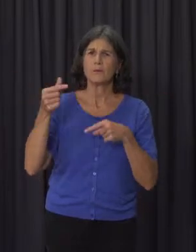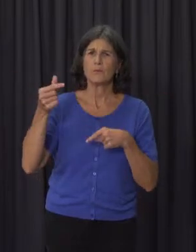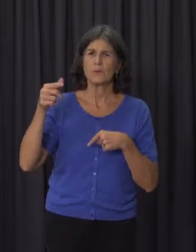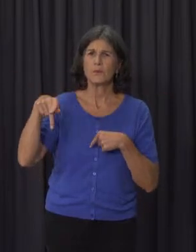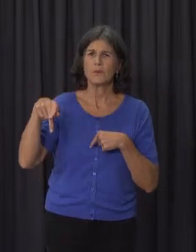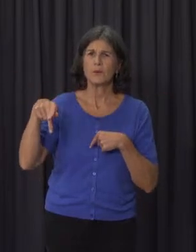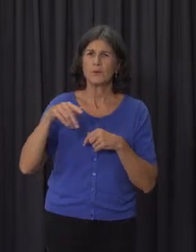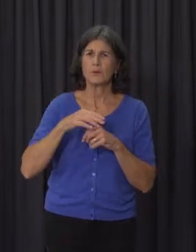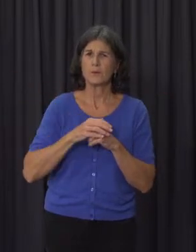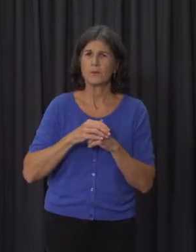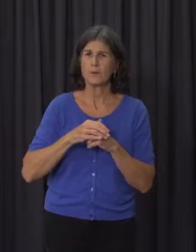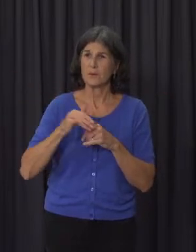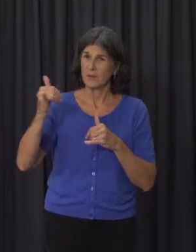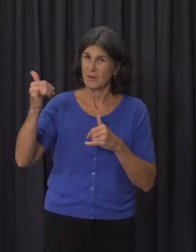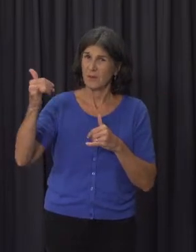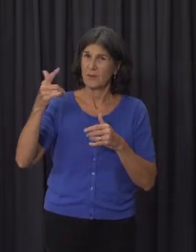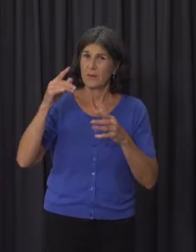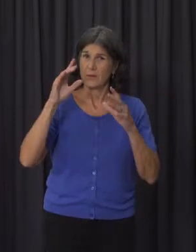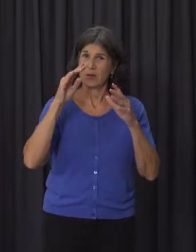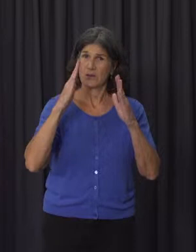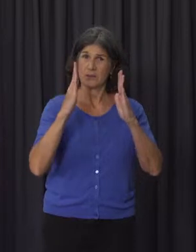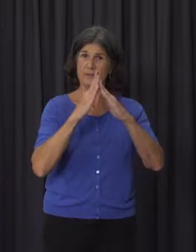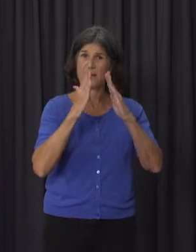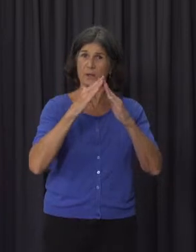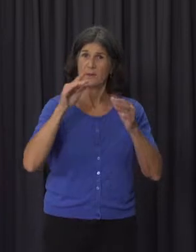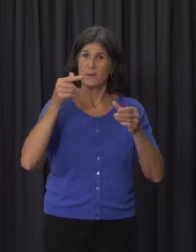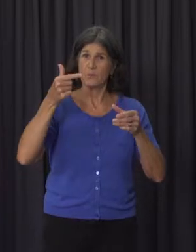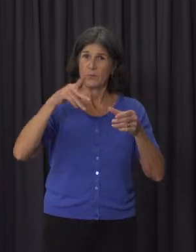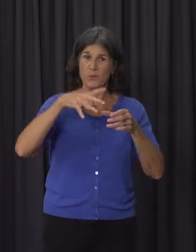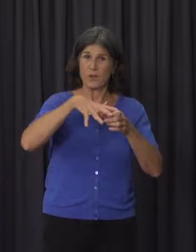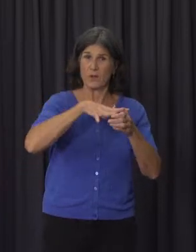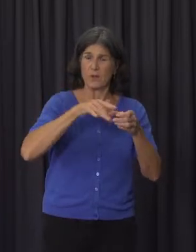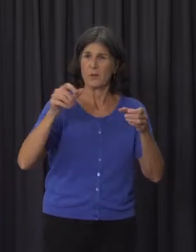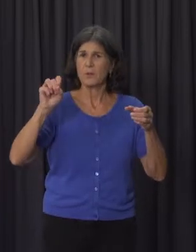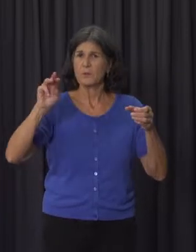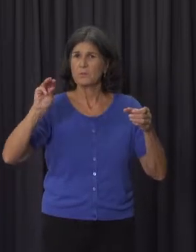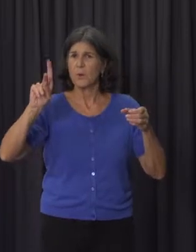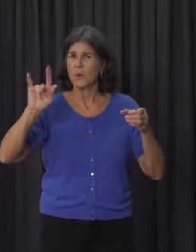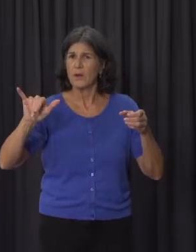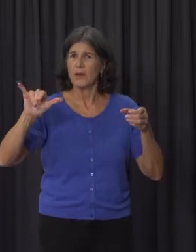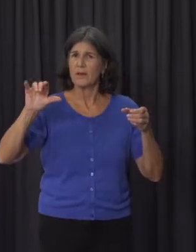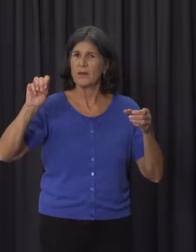Prairie one you could share some insights to as well?